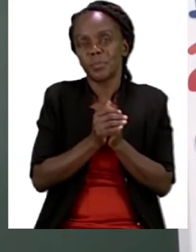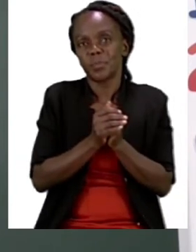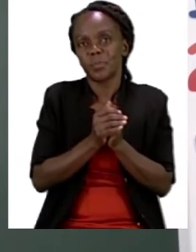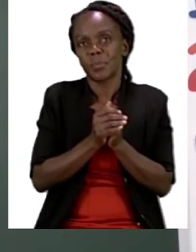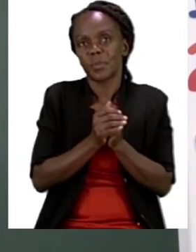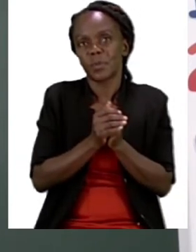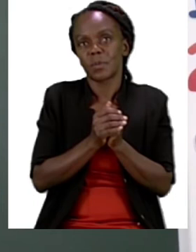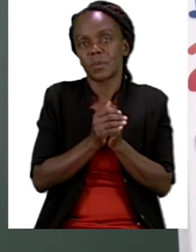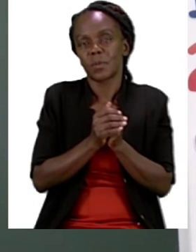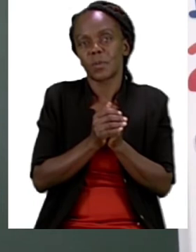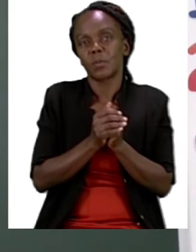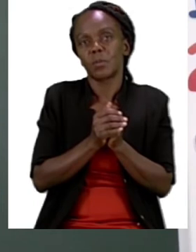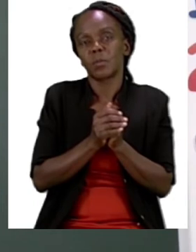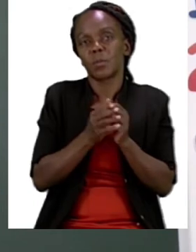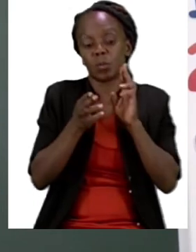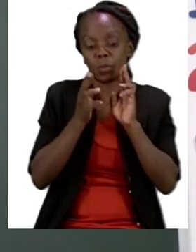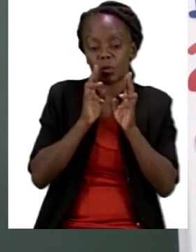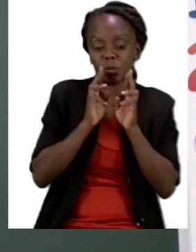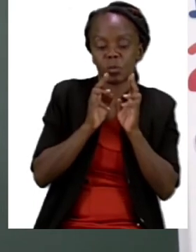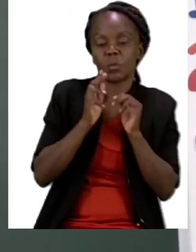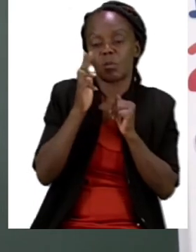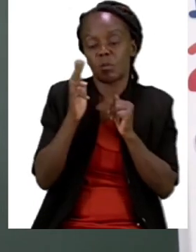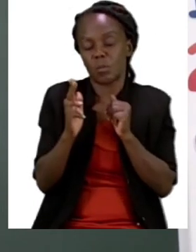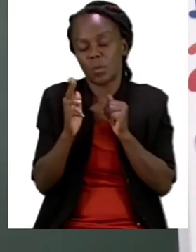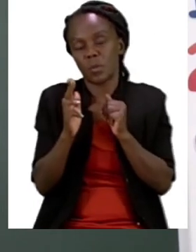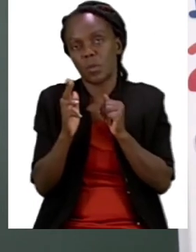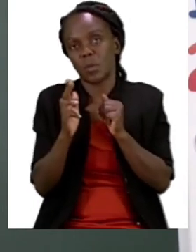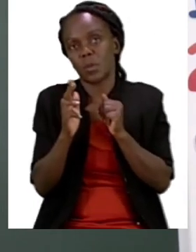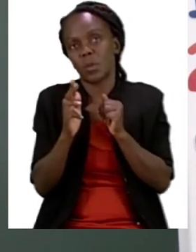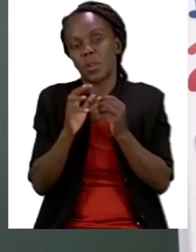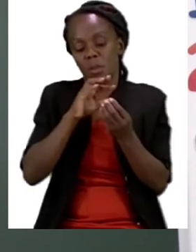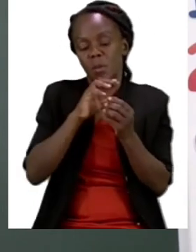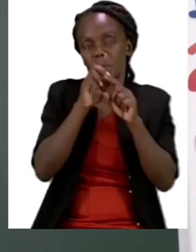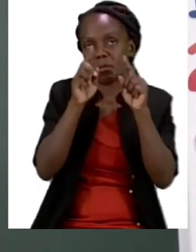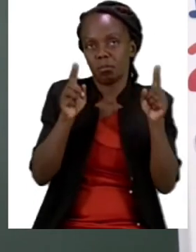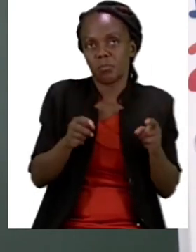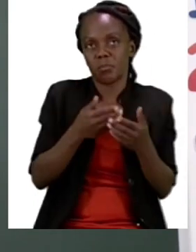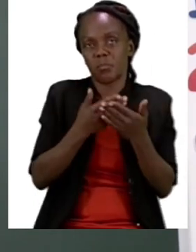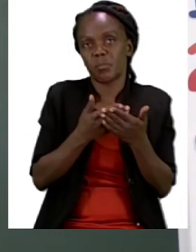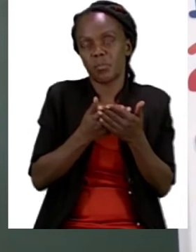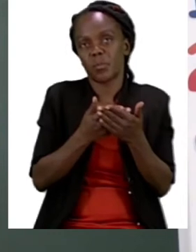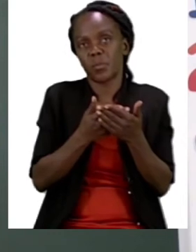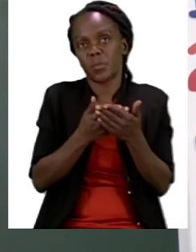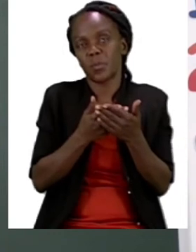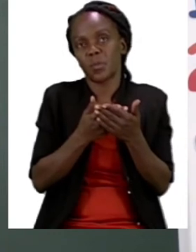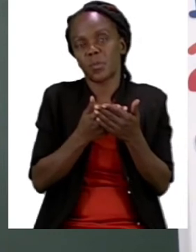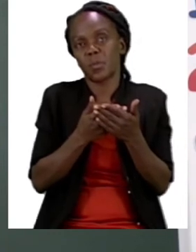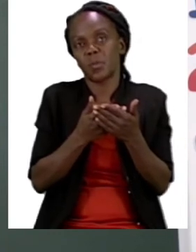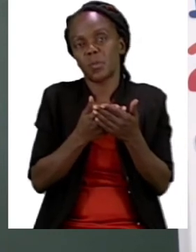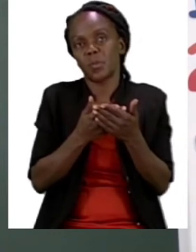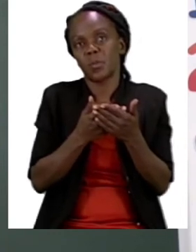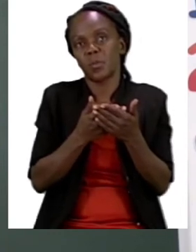I can see. Now, father is the head of the family, just like mother. They